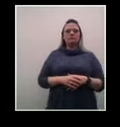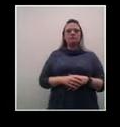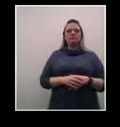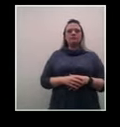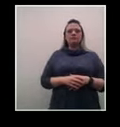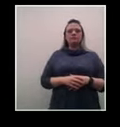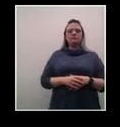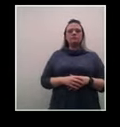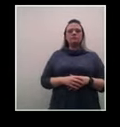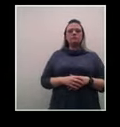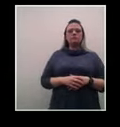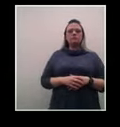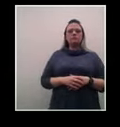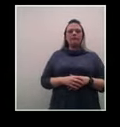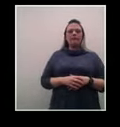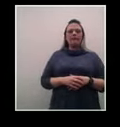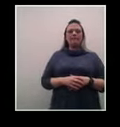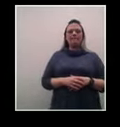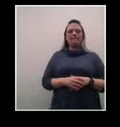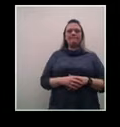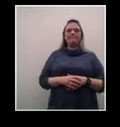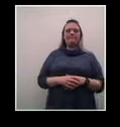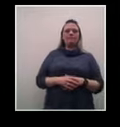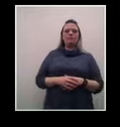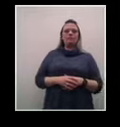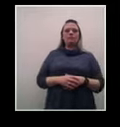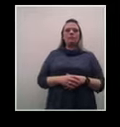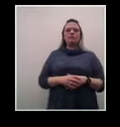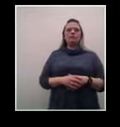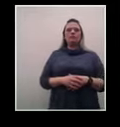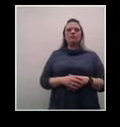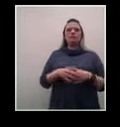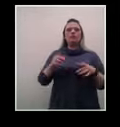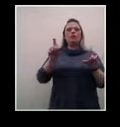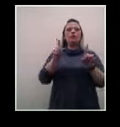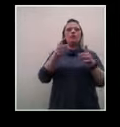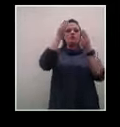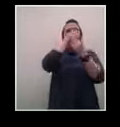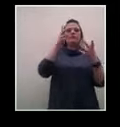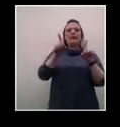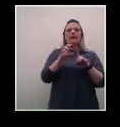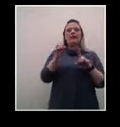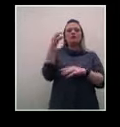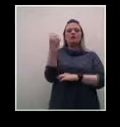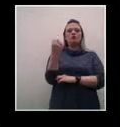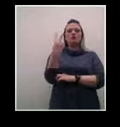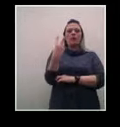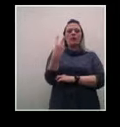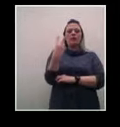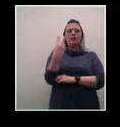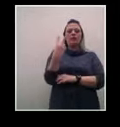Thank you, doctor. Want to inform folks that as of 12 p.m. today, there were